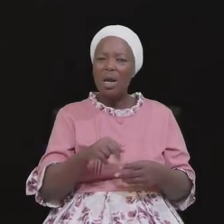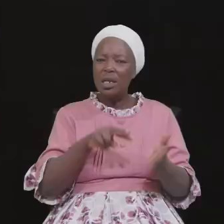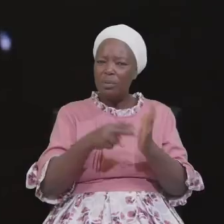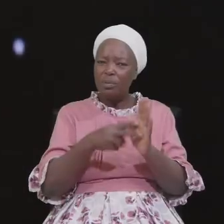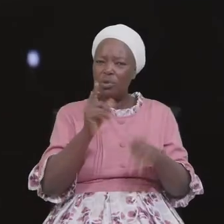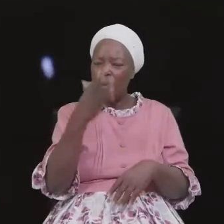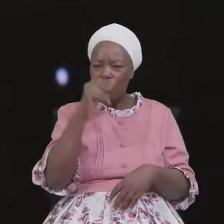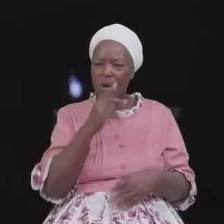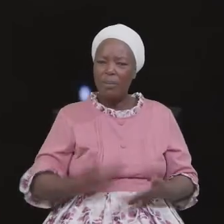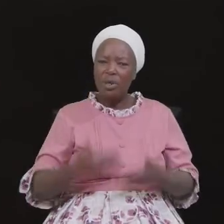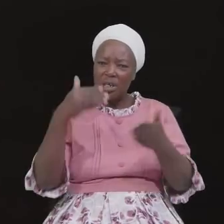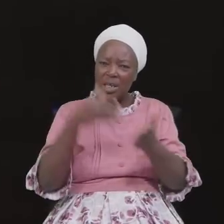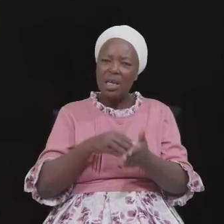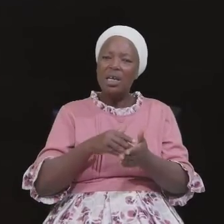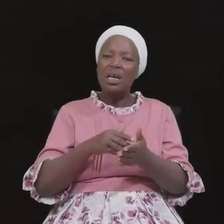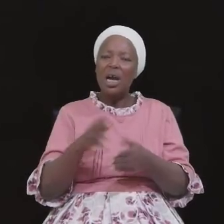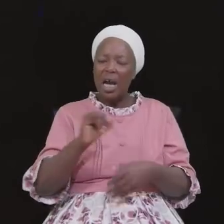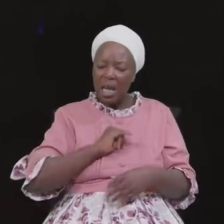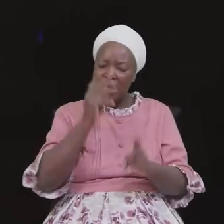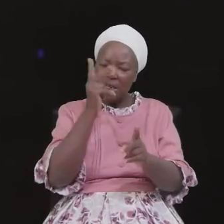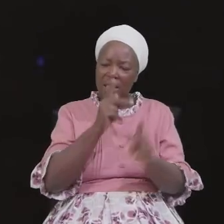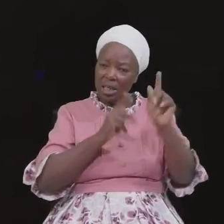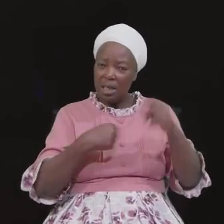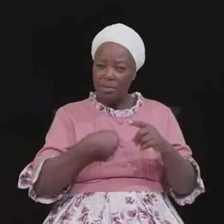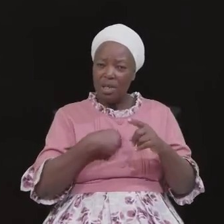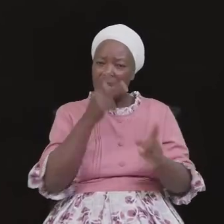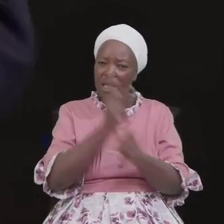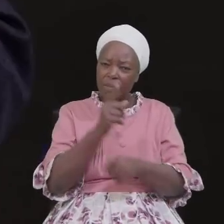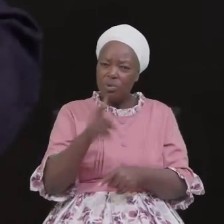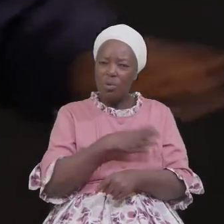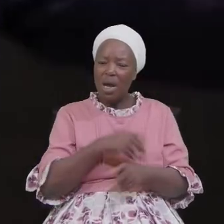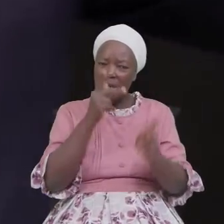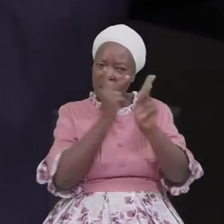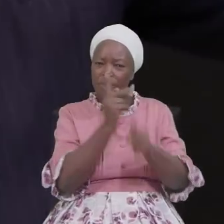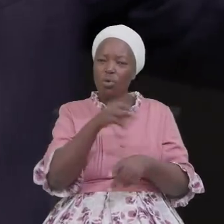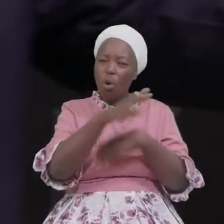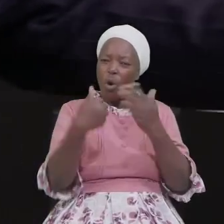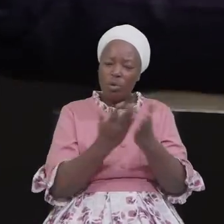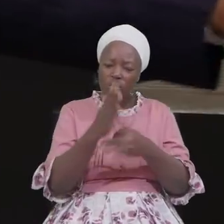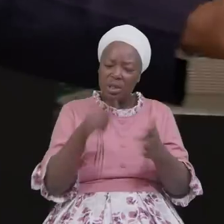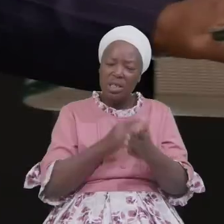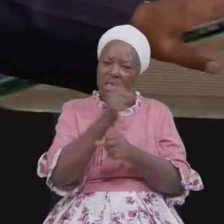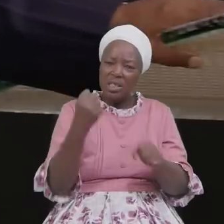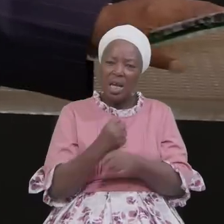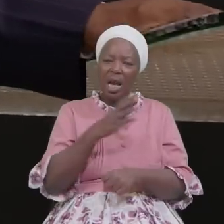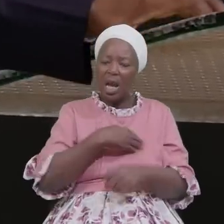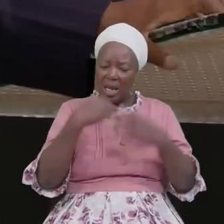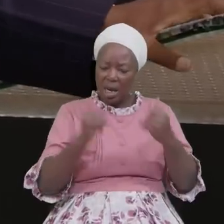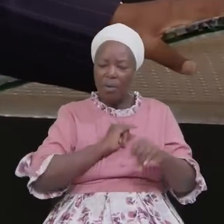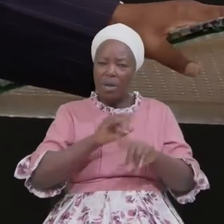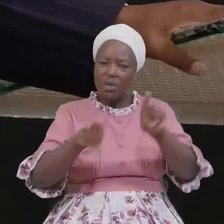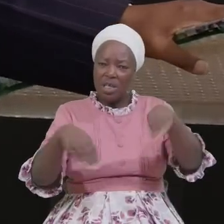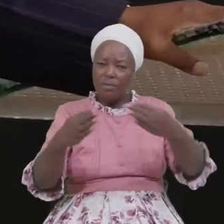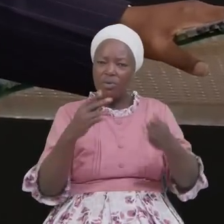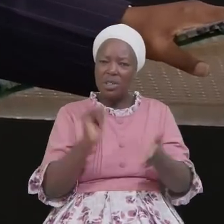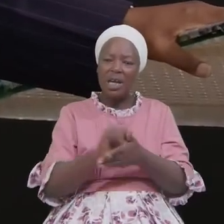reason I helped you and I kept you all these years. I now give you the commission